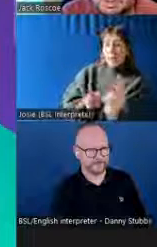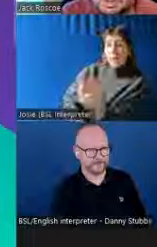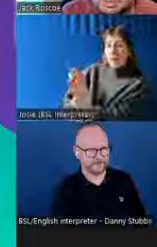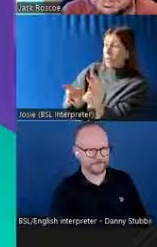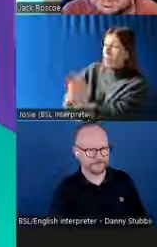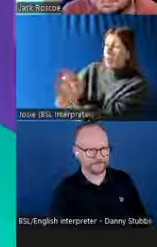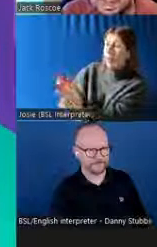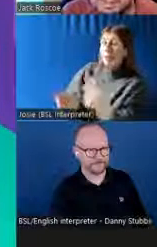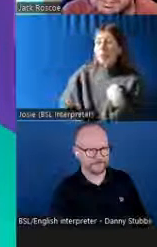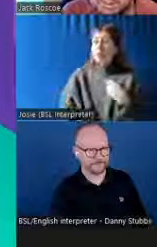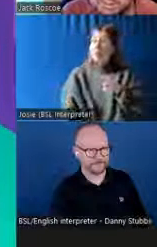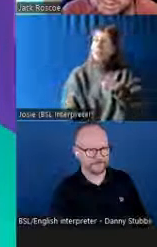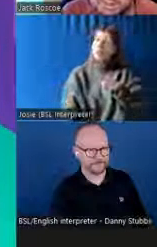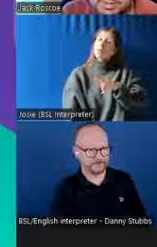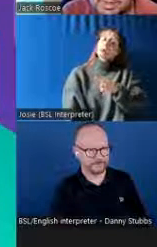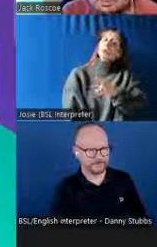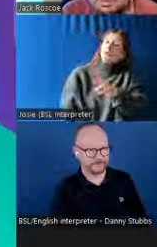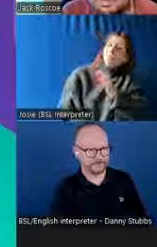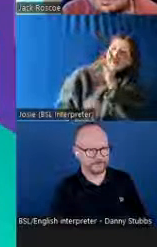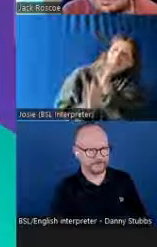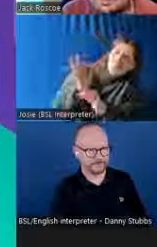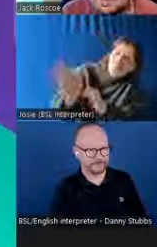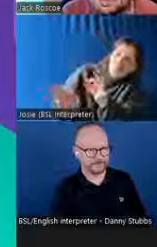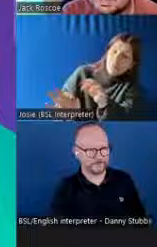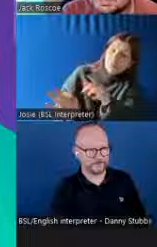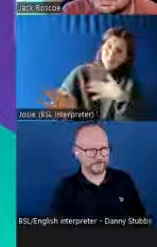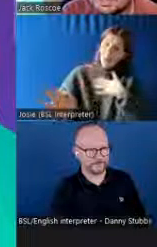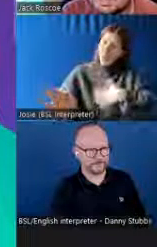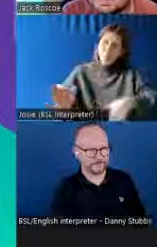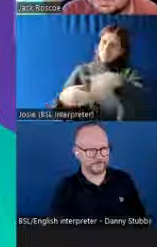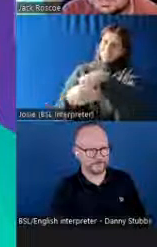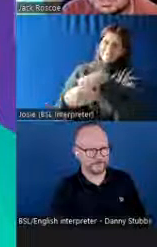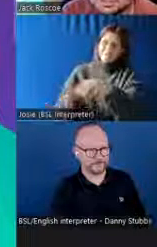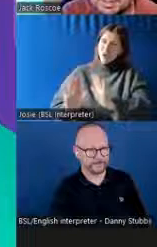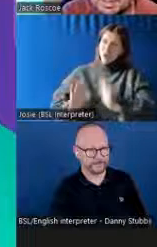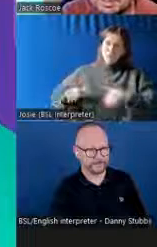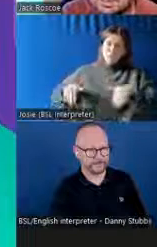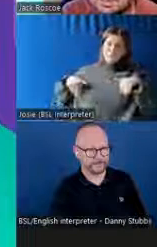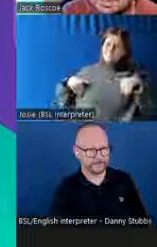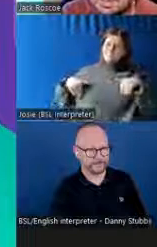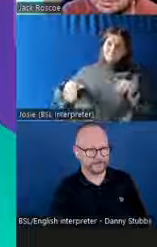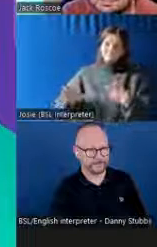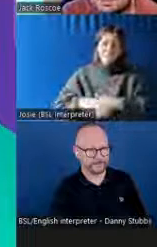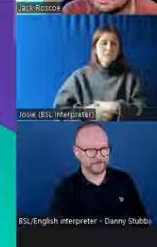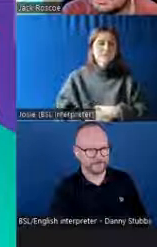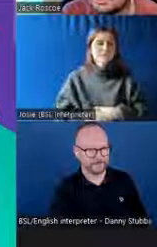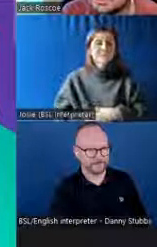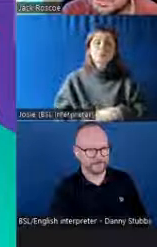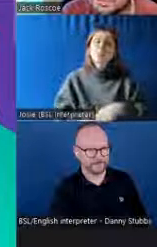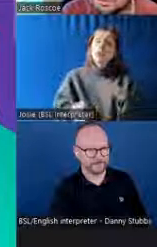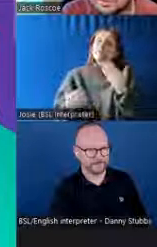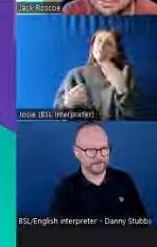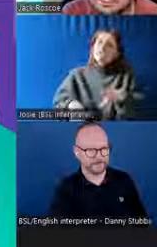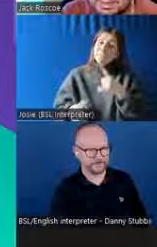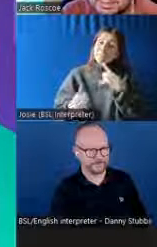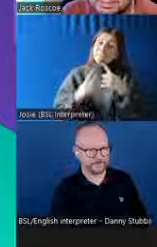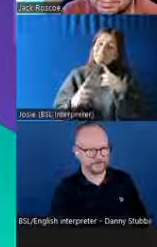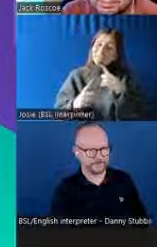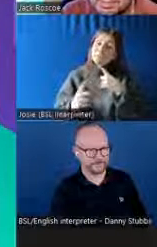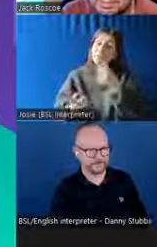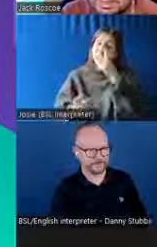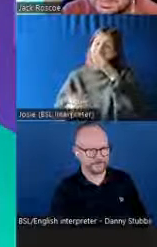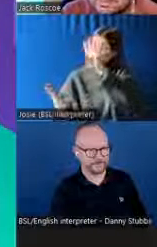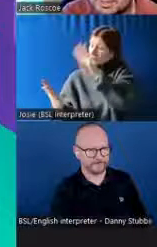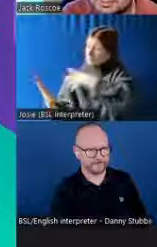this and put it into a paper form, and then put it into a spreadsheet, and that will turn it into data that you can then work with and use in a